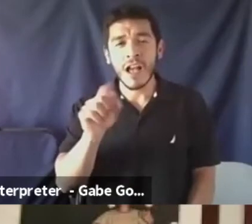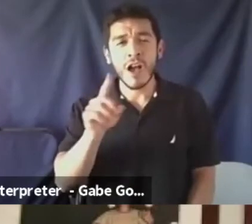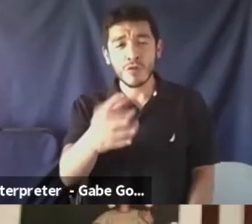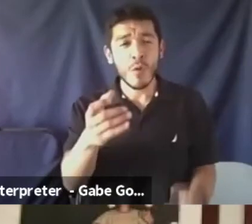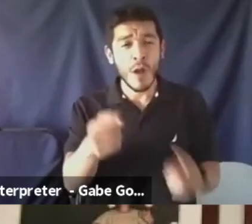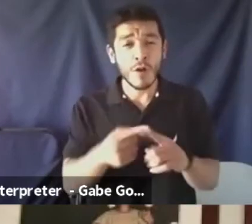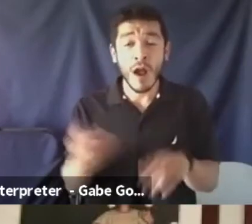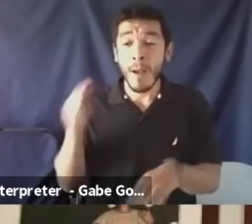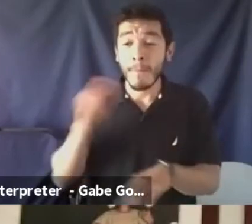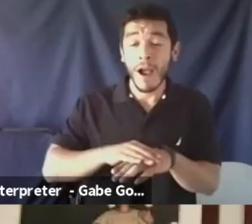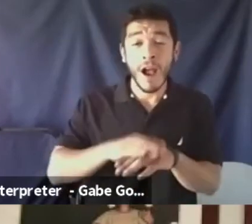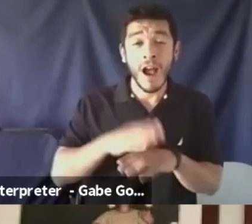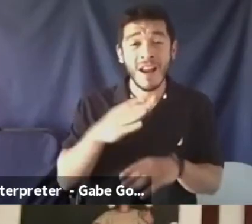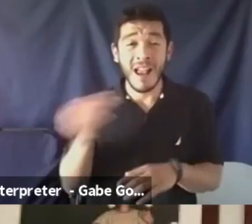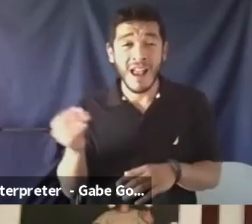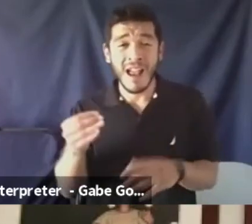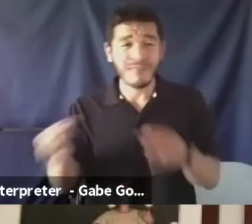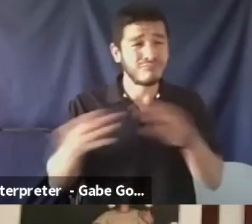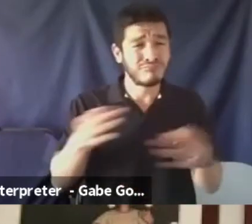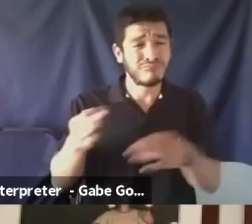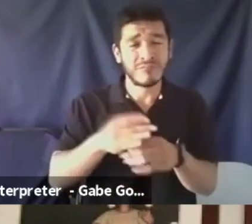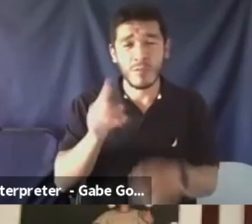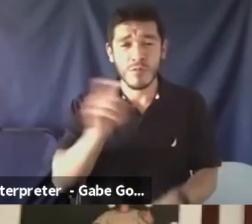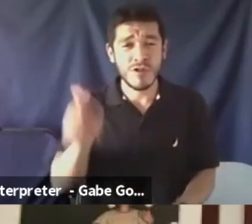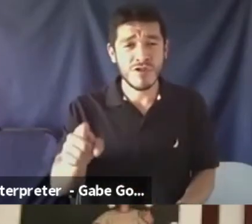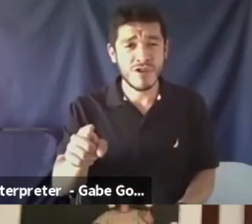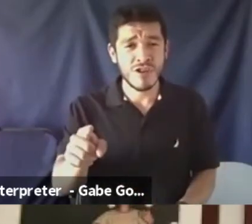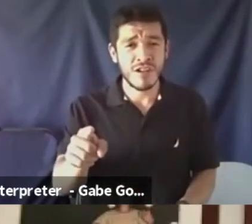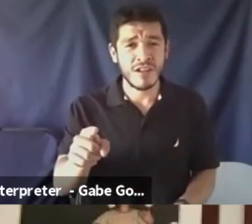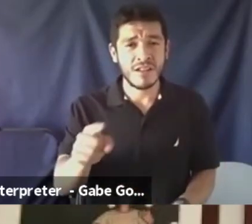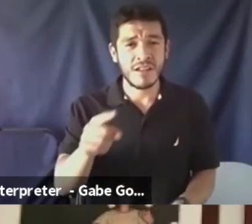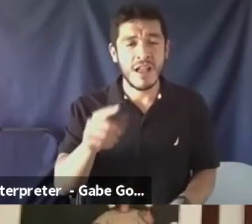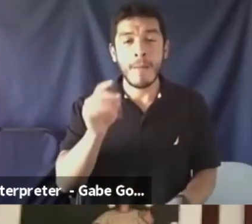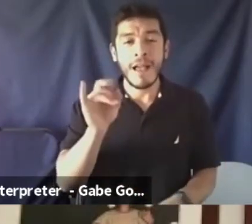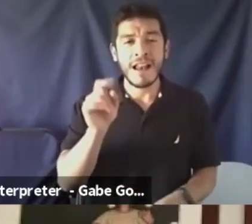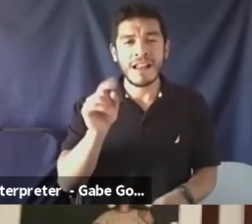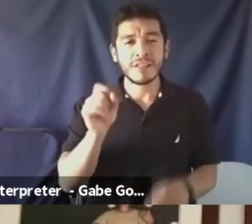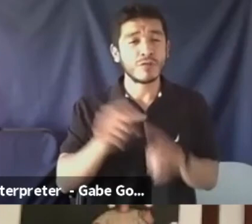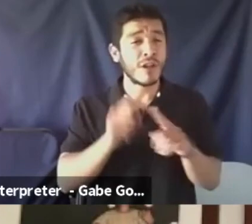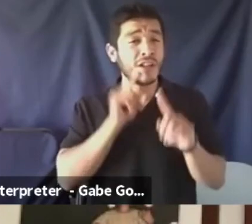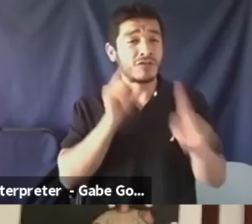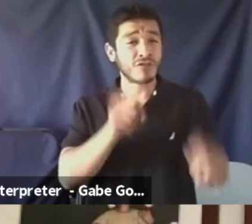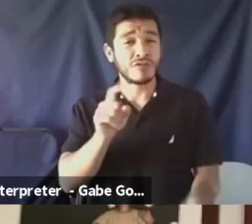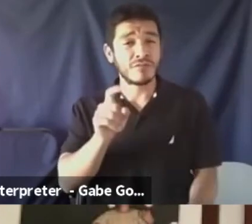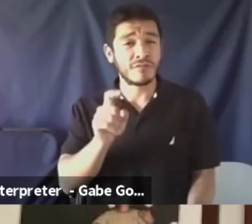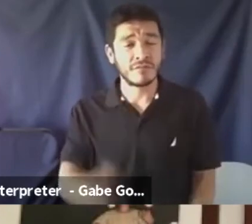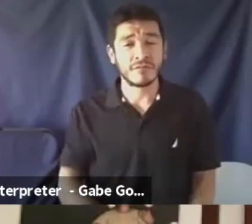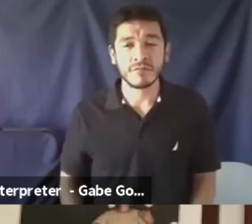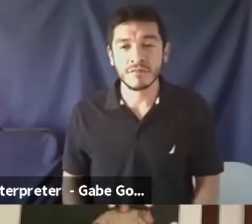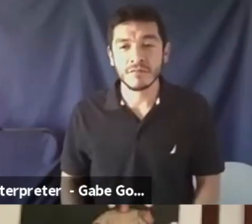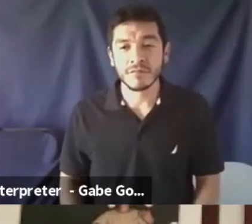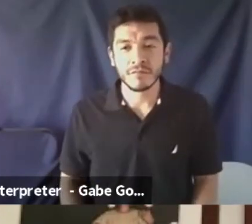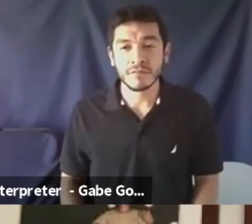on and pull some questions for our panelists to answer?